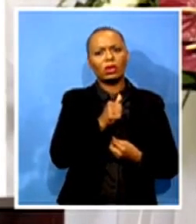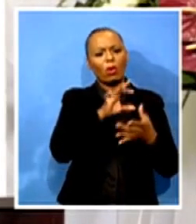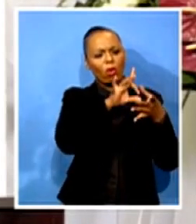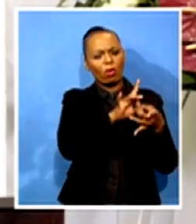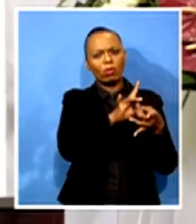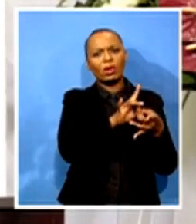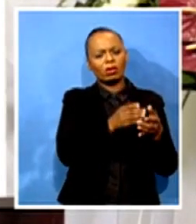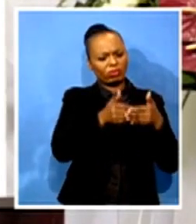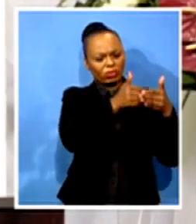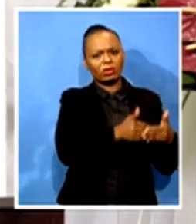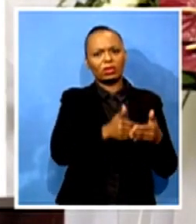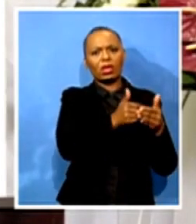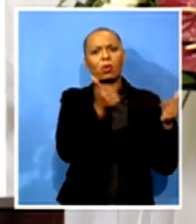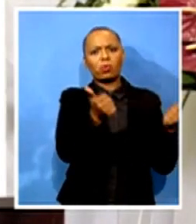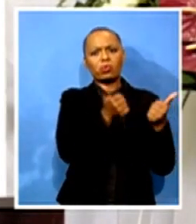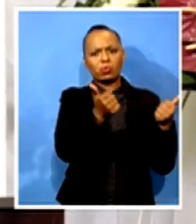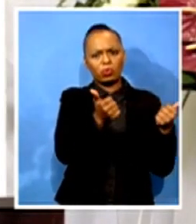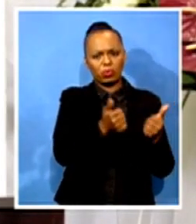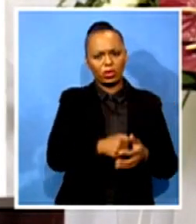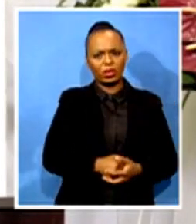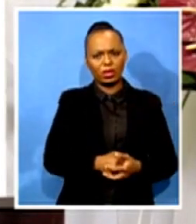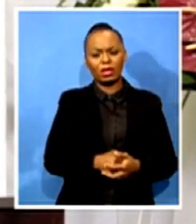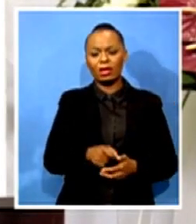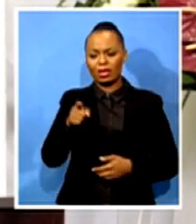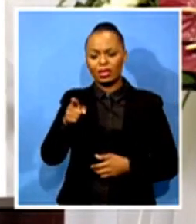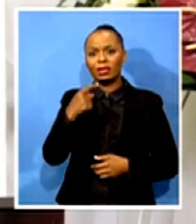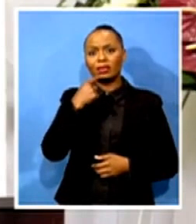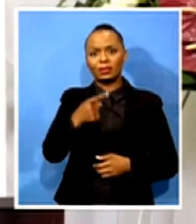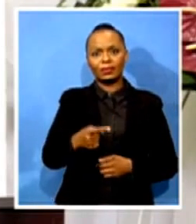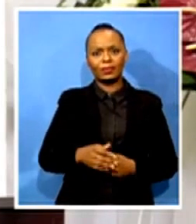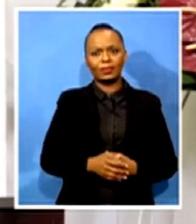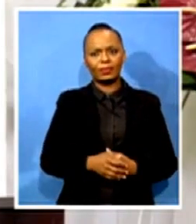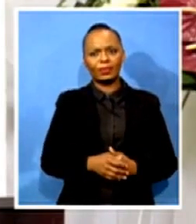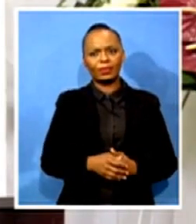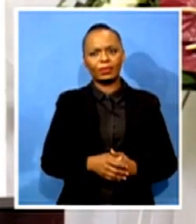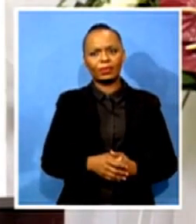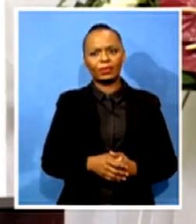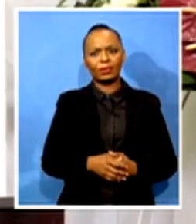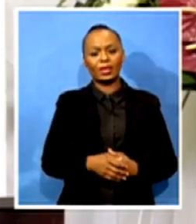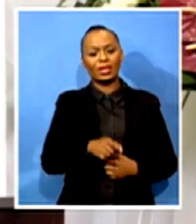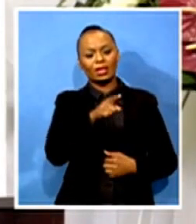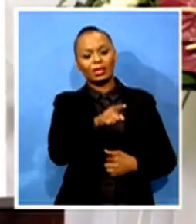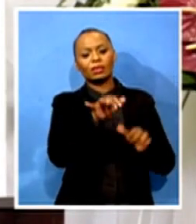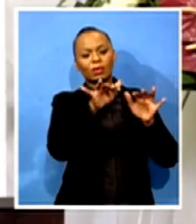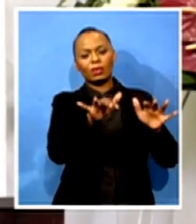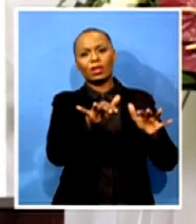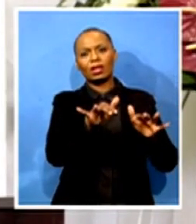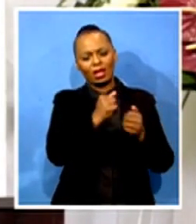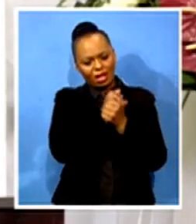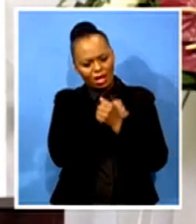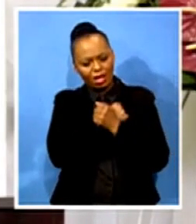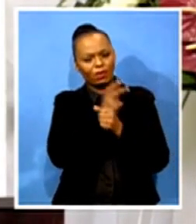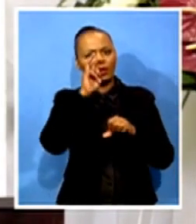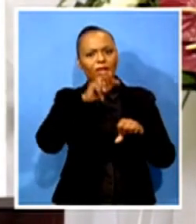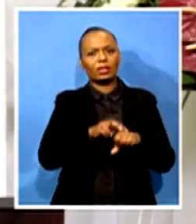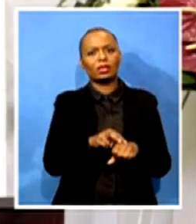And she said, these people need love, and they need our love. Okay,